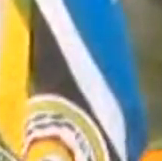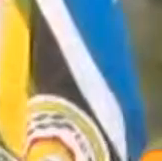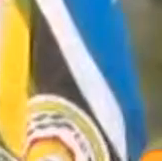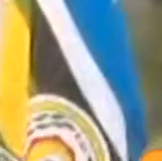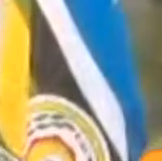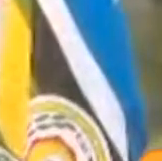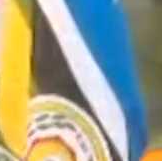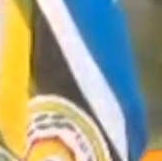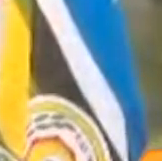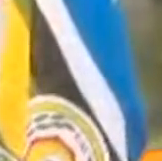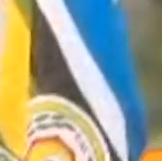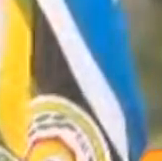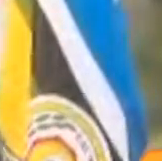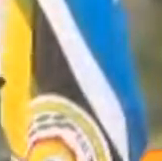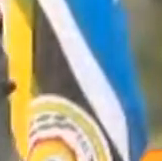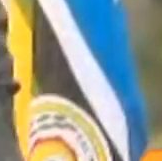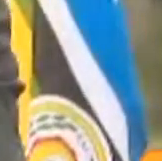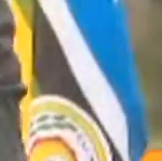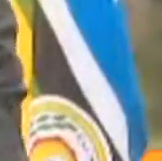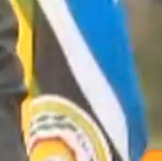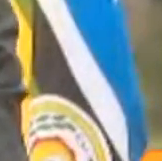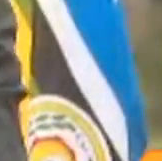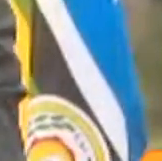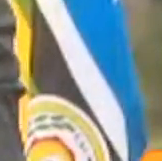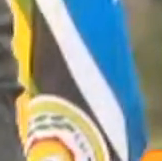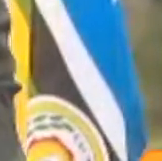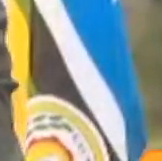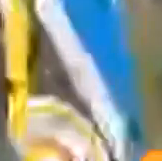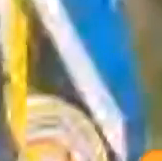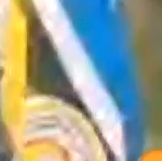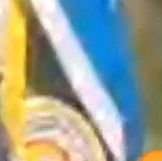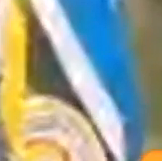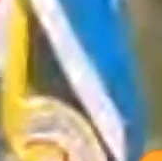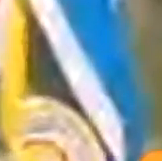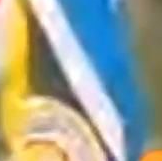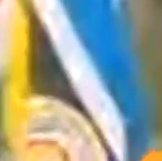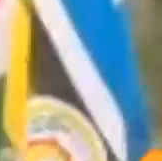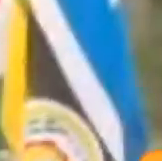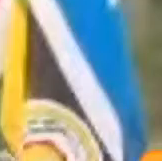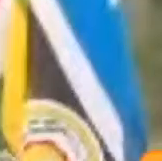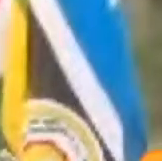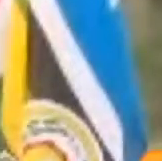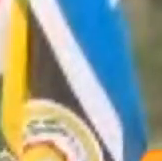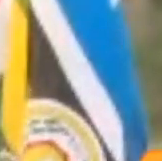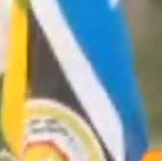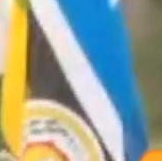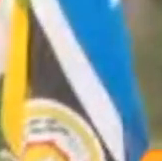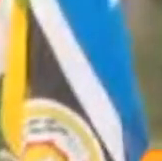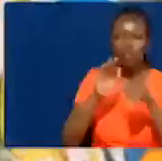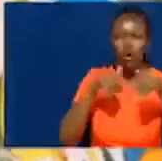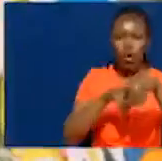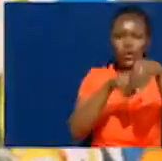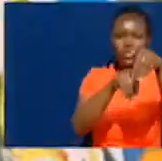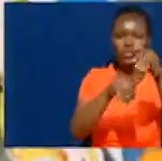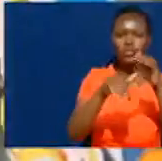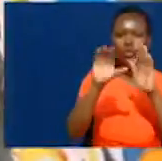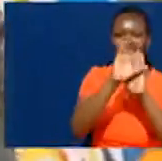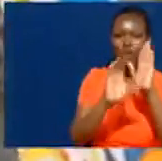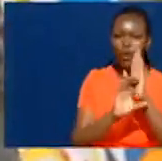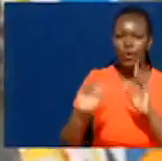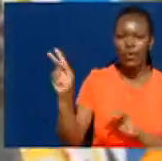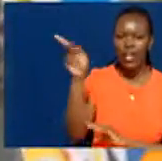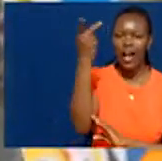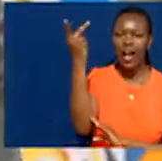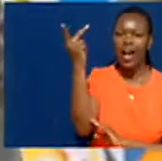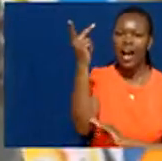that exceeded public expectation and fully met the constitutional threshold of a secure,